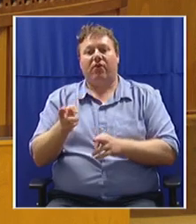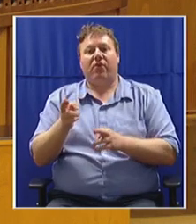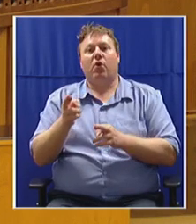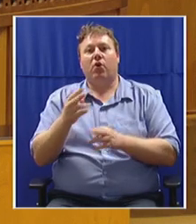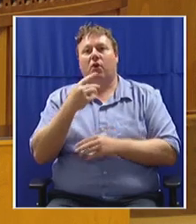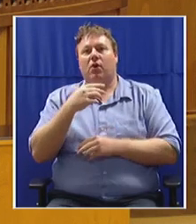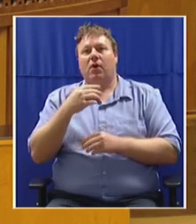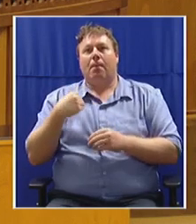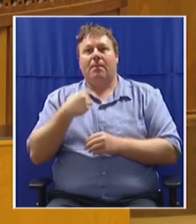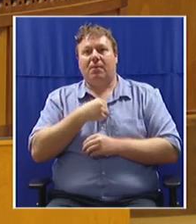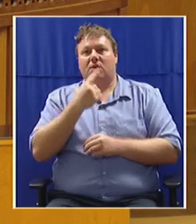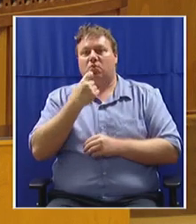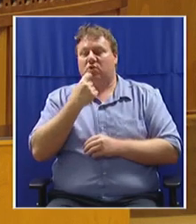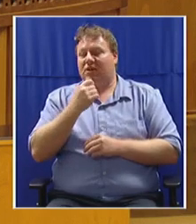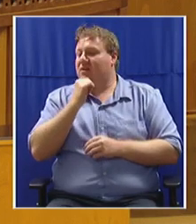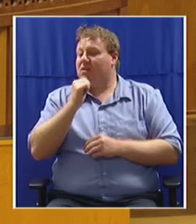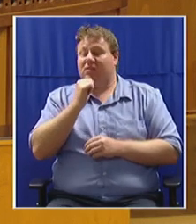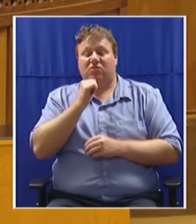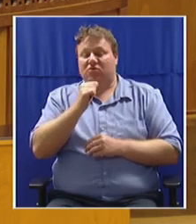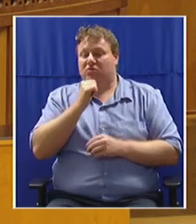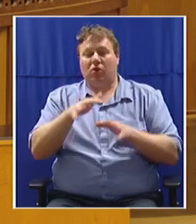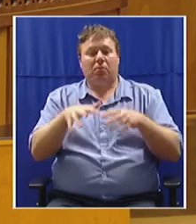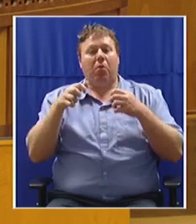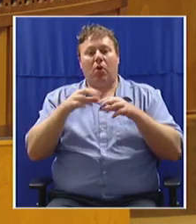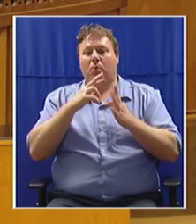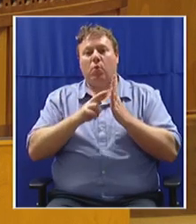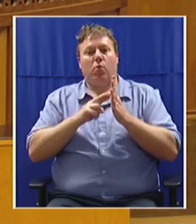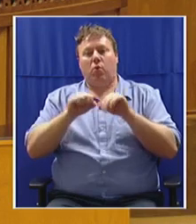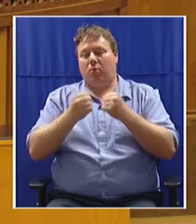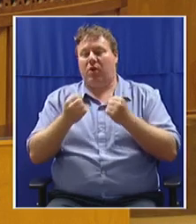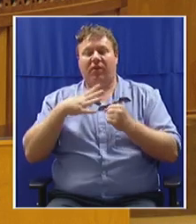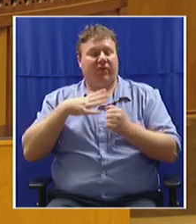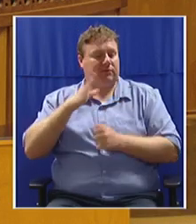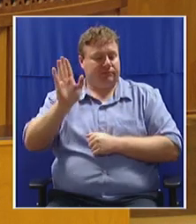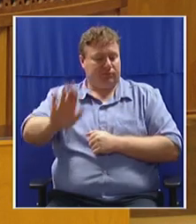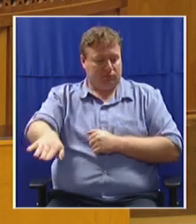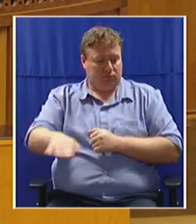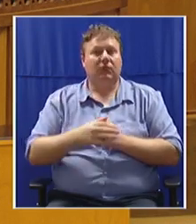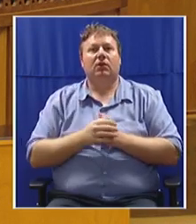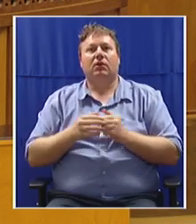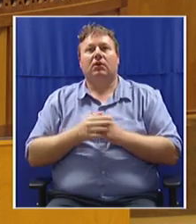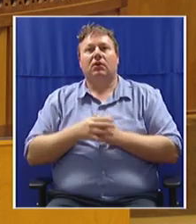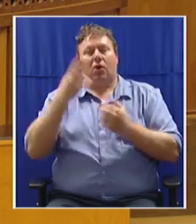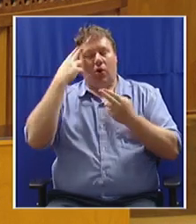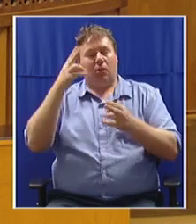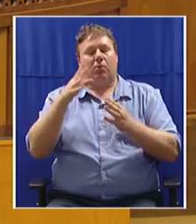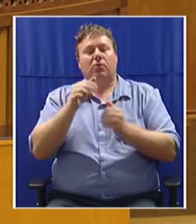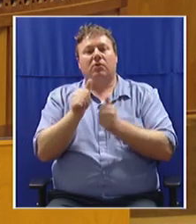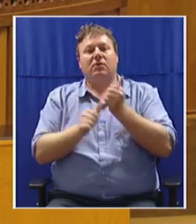red is actually not unparliamentary. So I rule against that. Honorable Deputy President, please